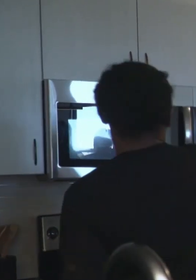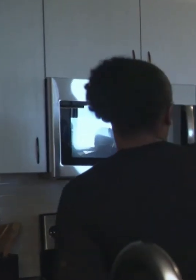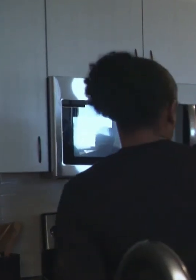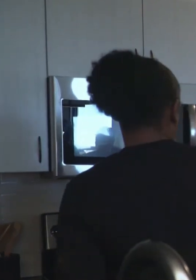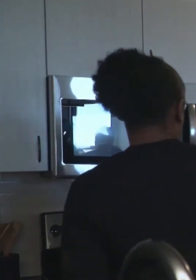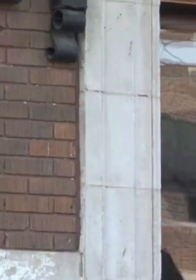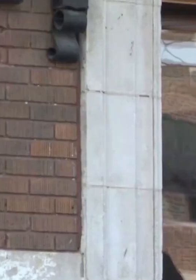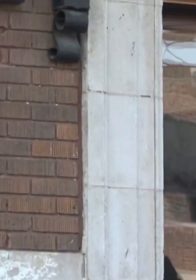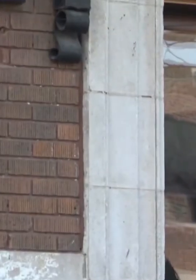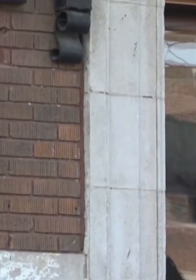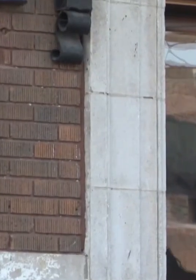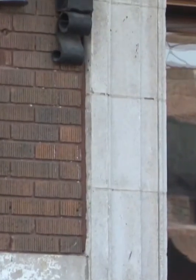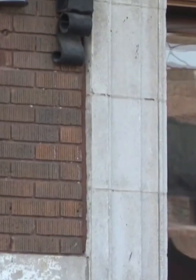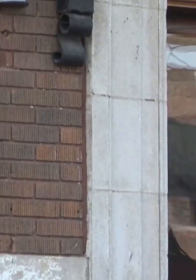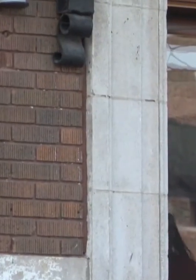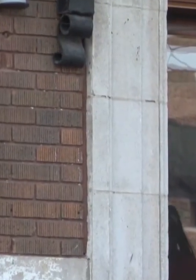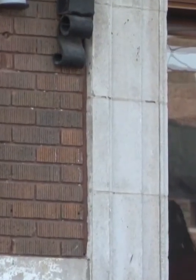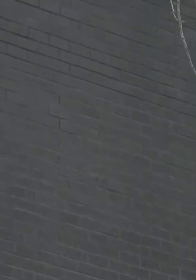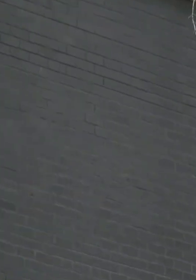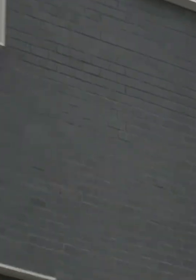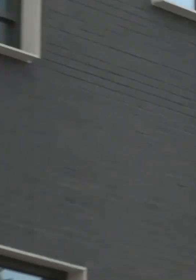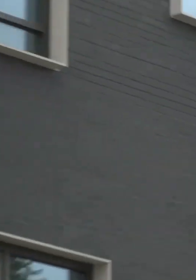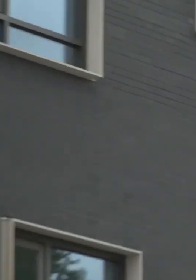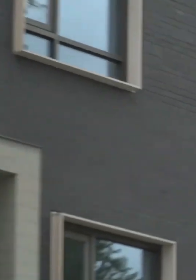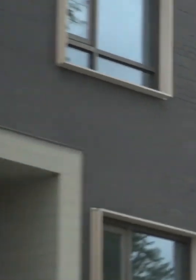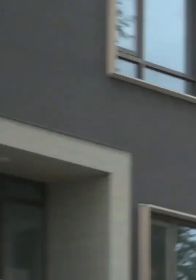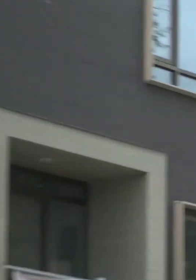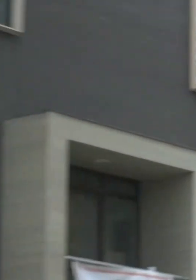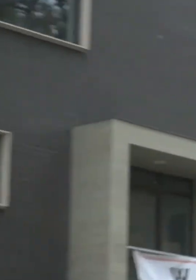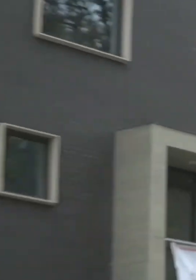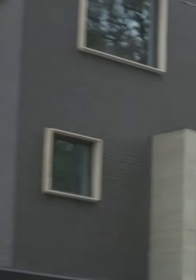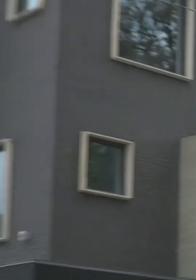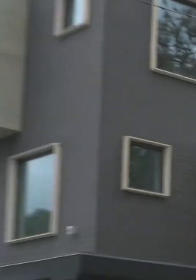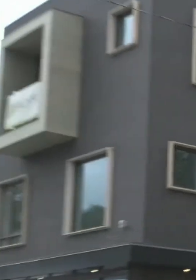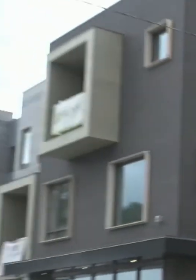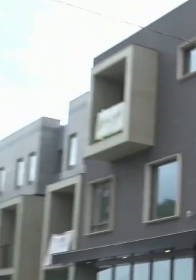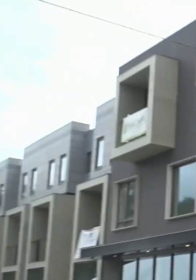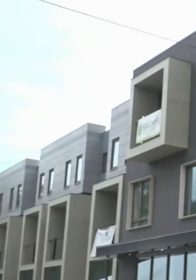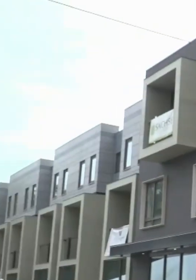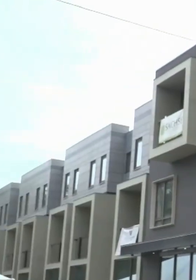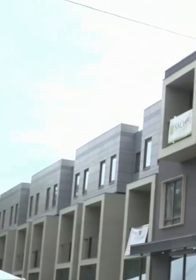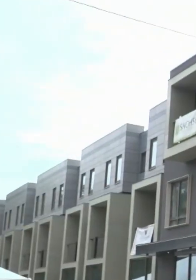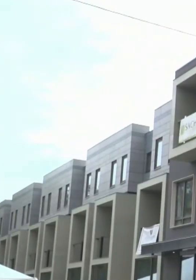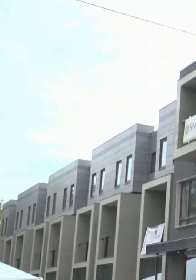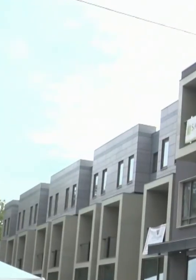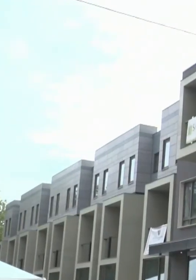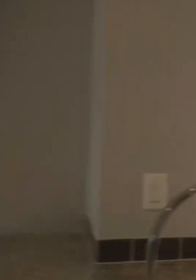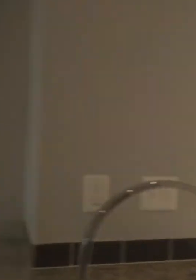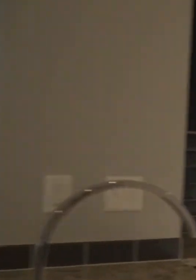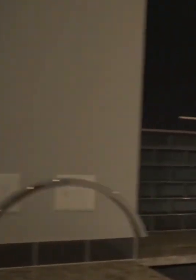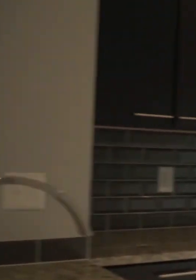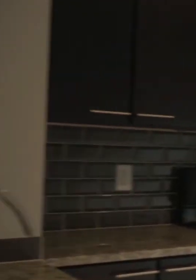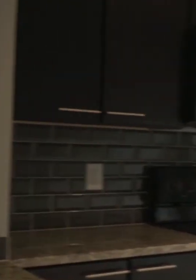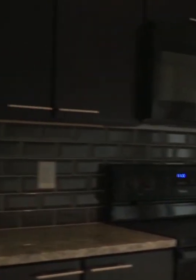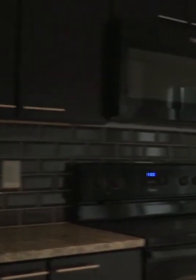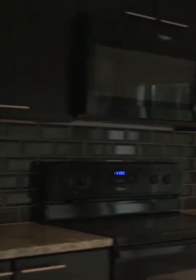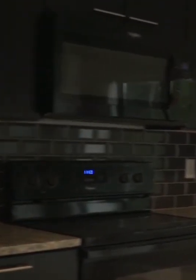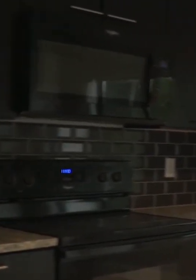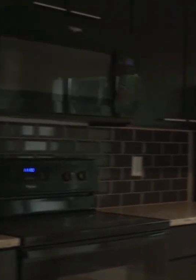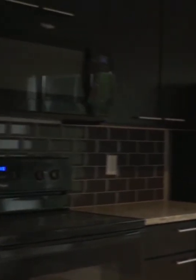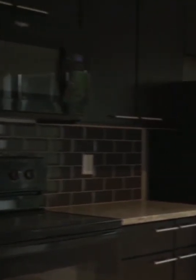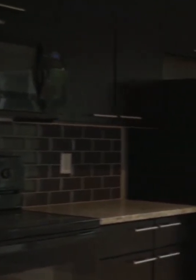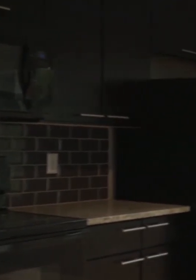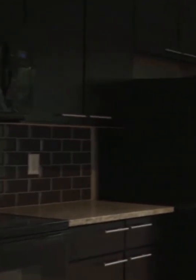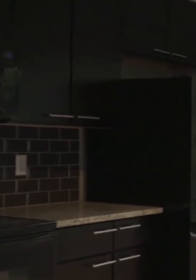discussions. Opportunities like this not only get families and people off the street, but it gives people an opportunity to be able to